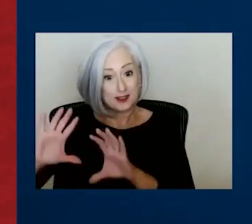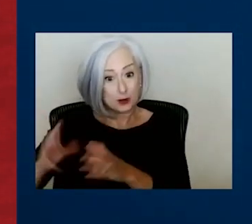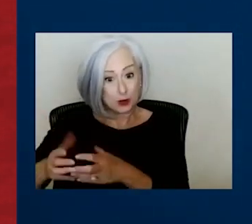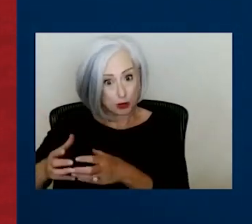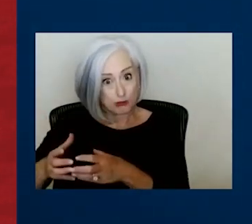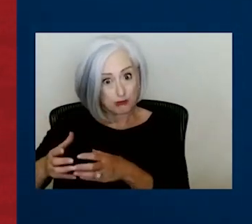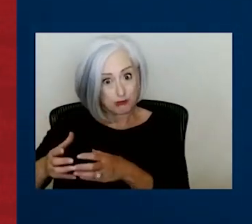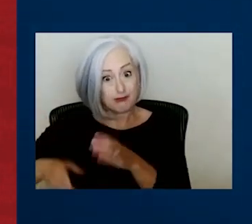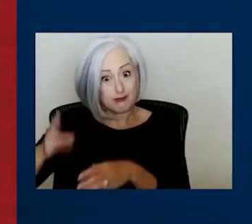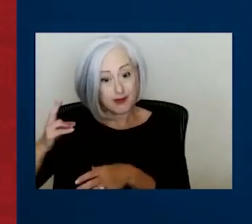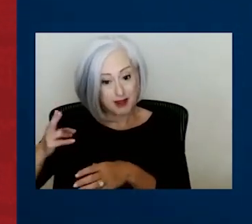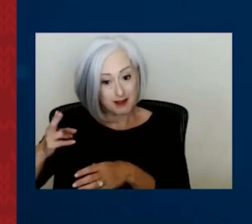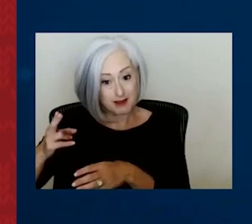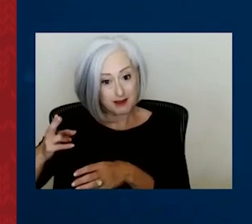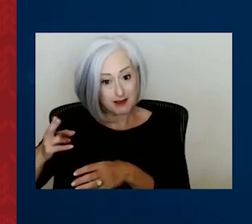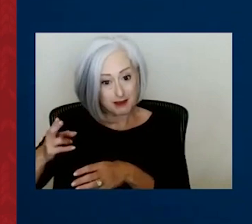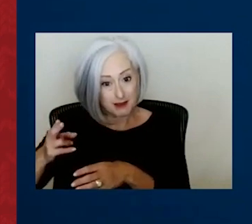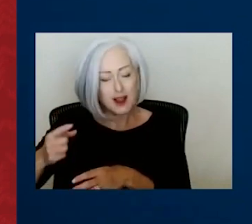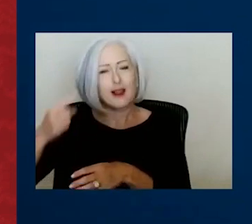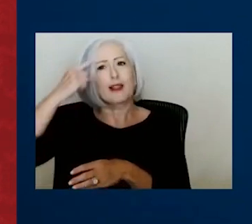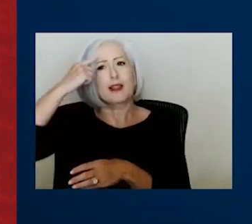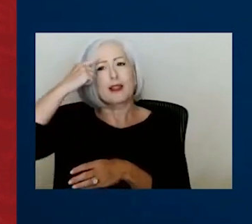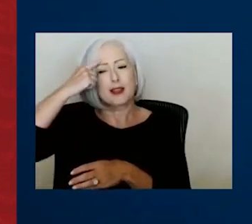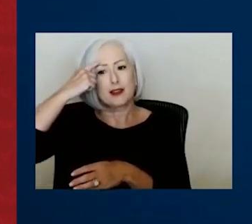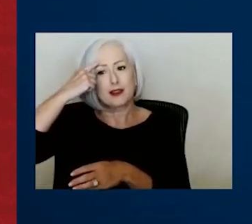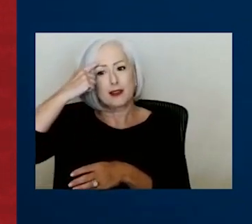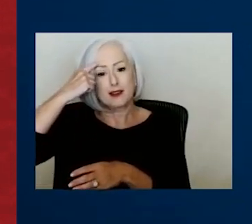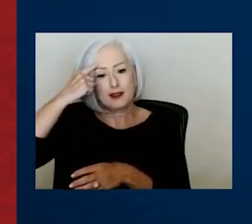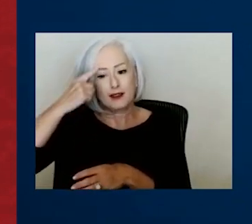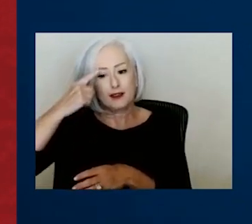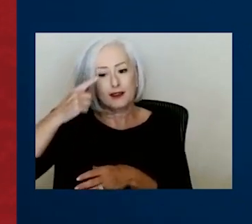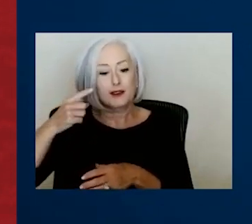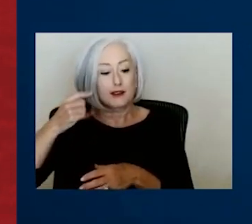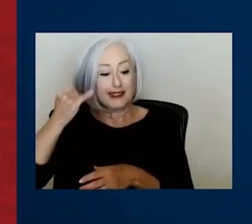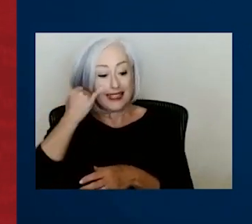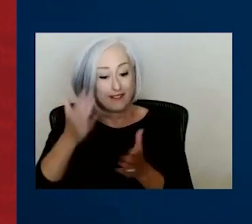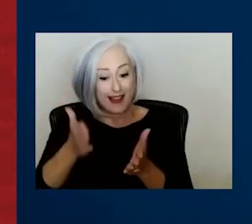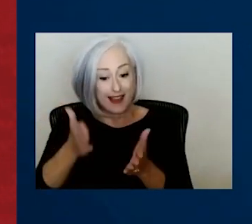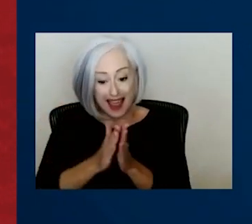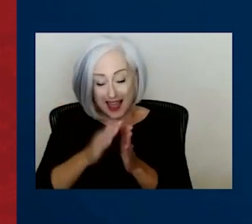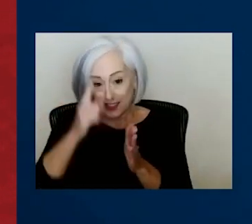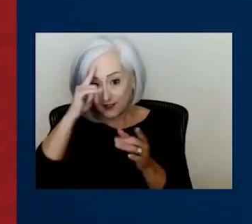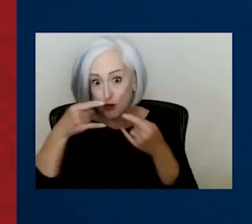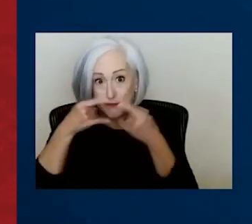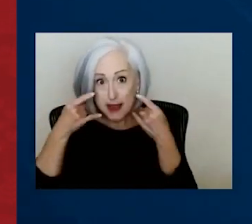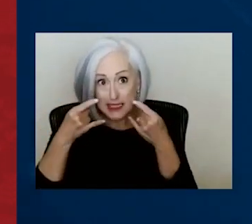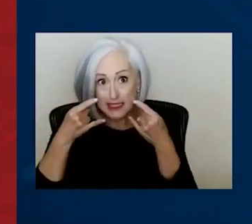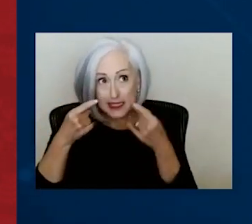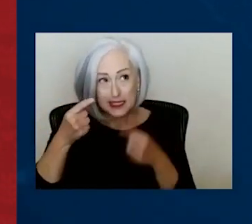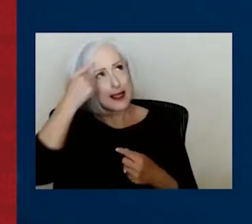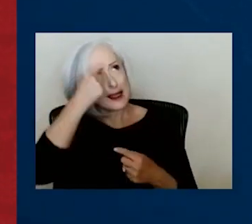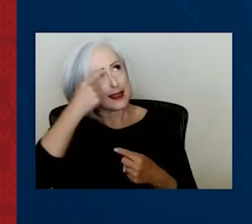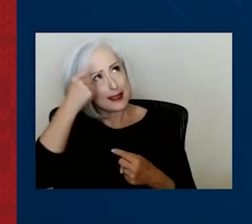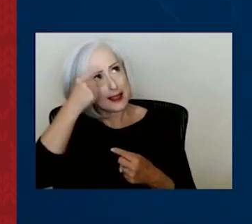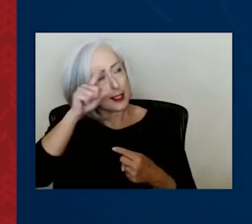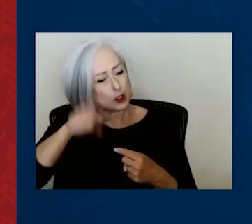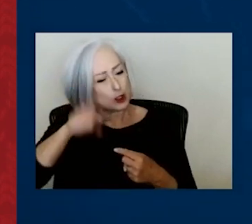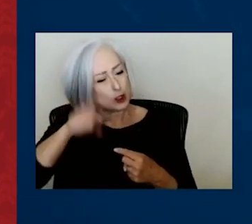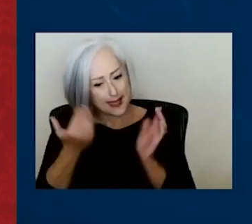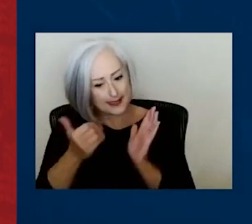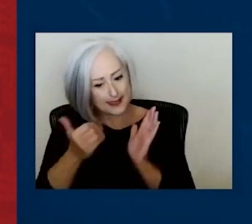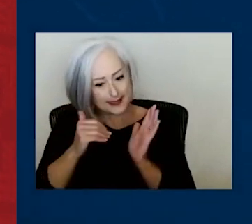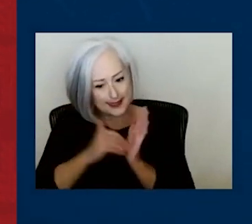need to think whether there's a public cry for masking, etc. Do I need to think about masking indoors or in large-scale